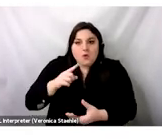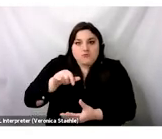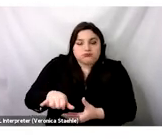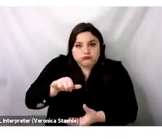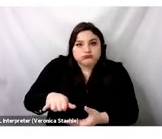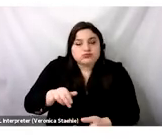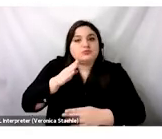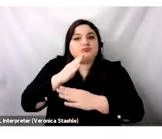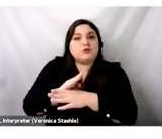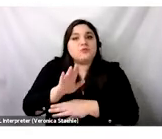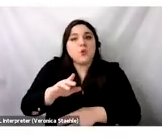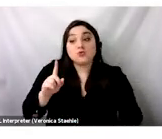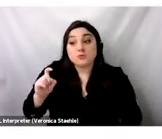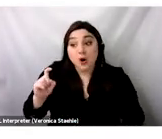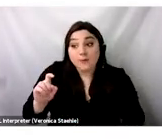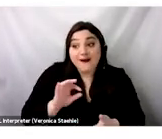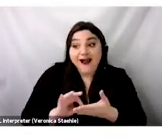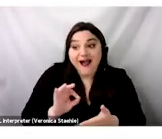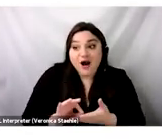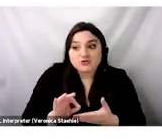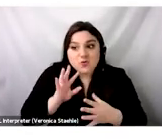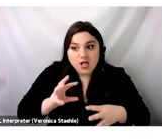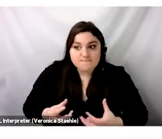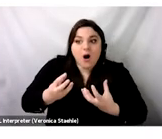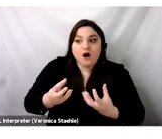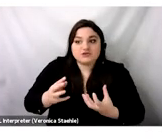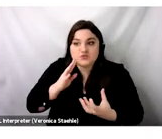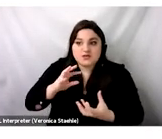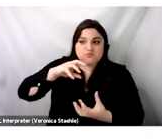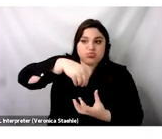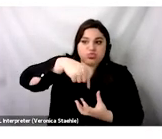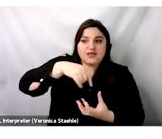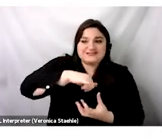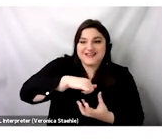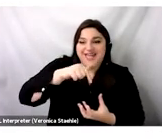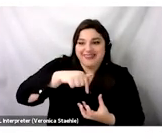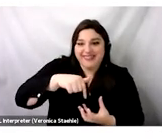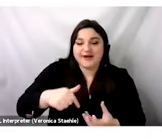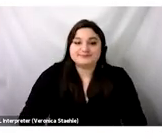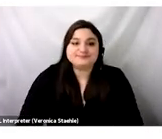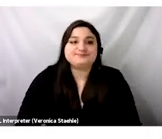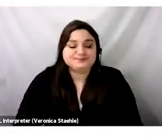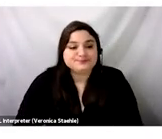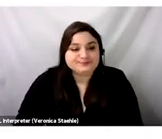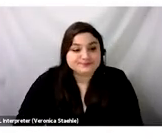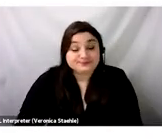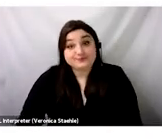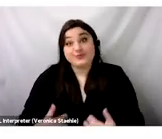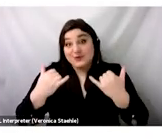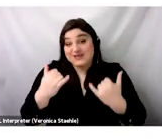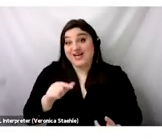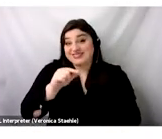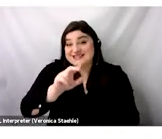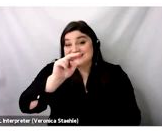sperm count. So there's a lot to look into here. So as I mentioned, nanoplastics